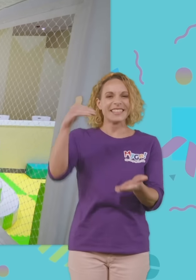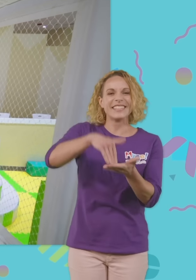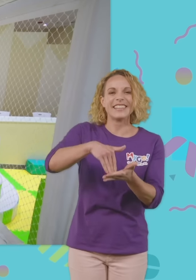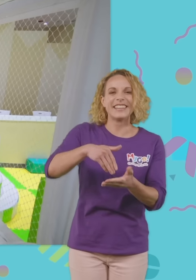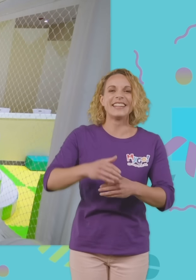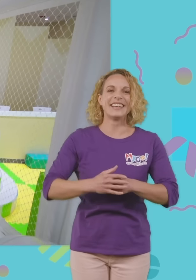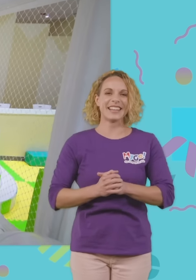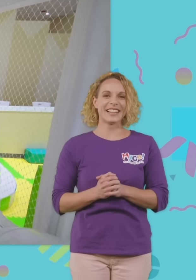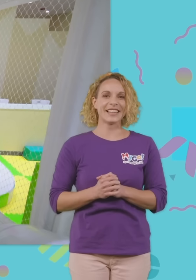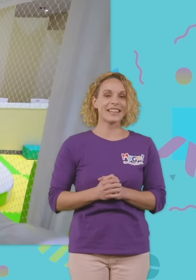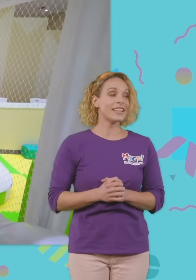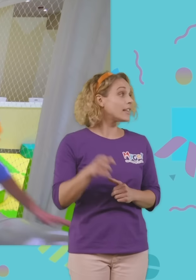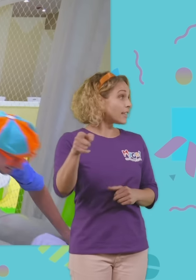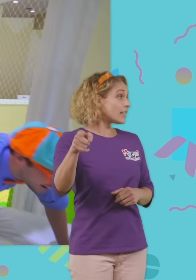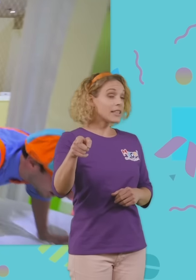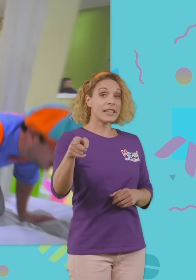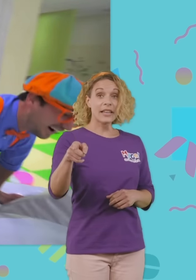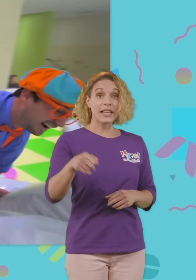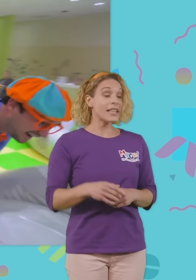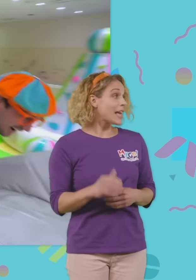Here, I'll do it again.